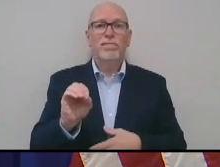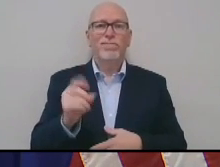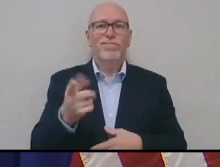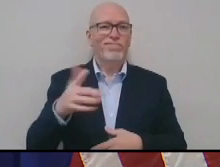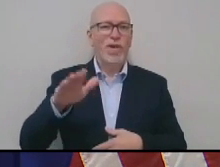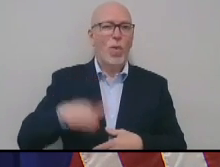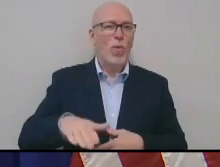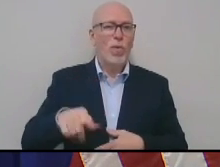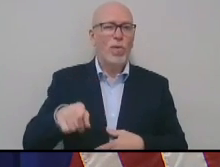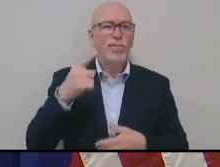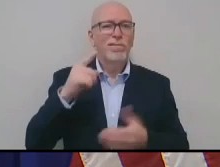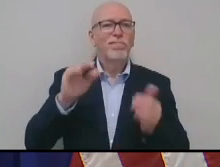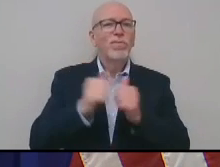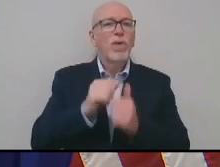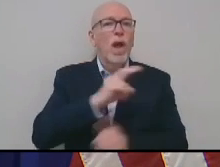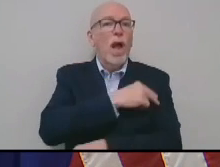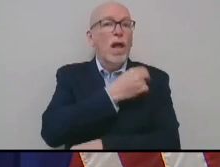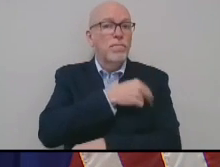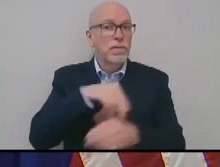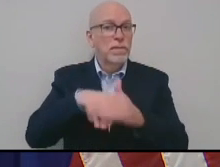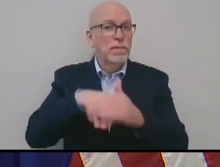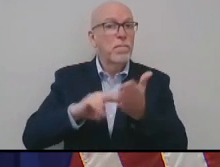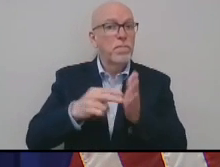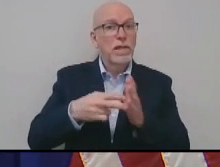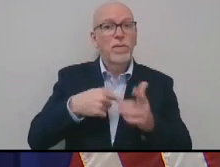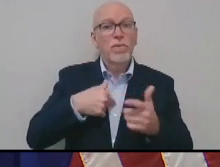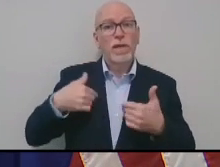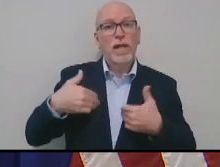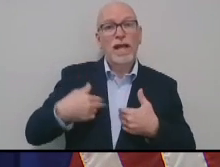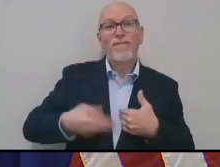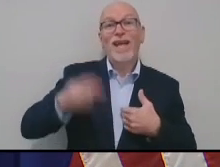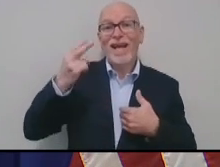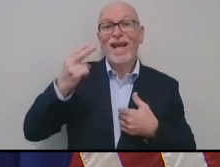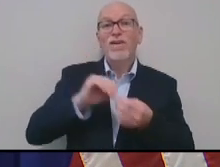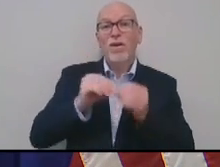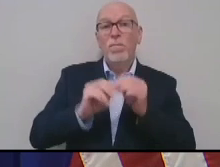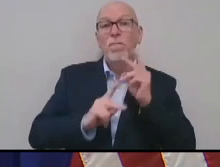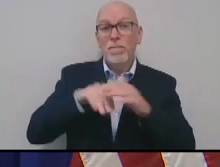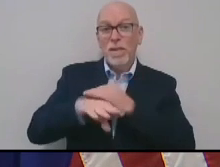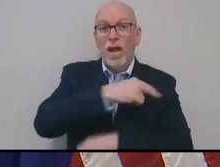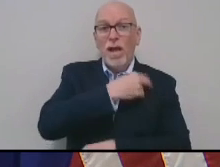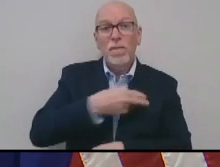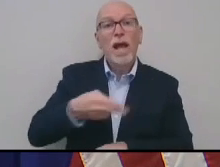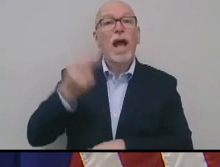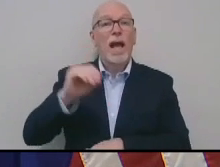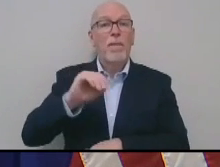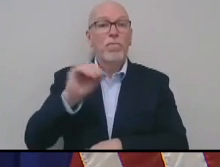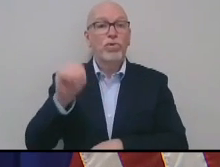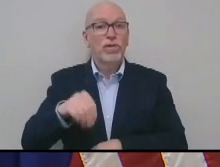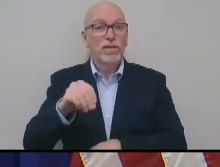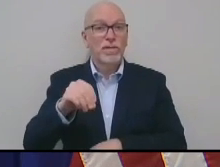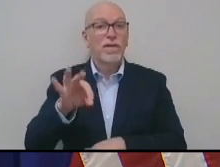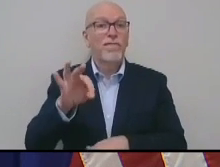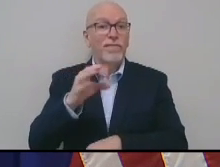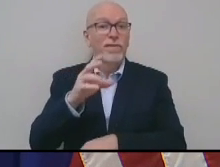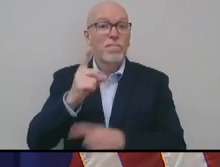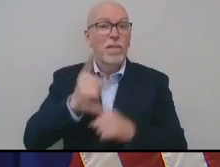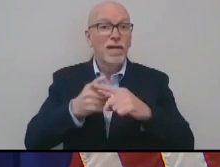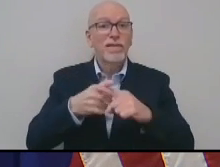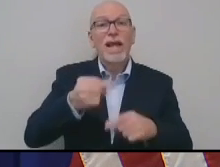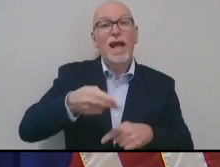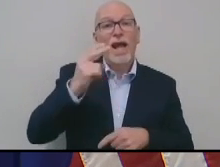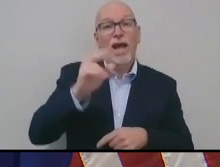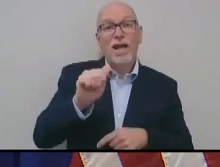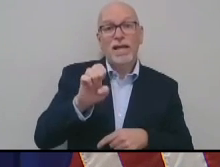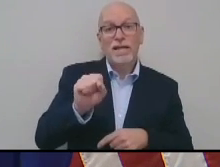for hospitalizations, meaning higher hospitalization rates, higher positivity rates, and higher cases per capita, and the percentage